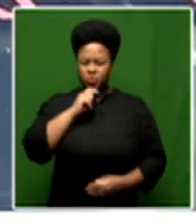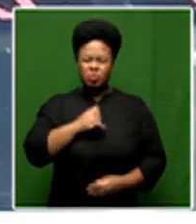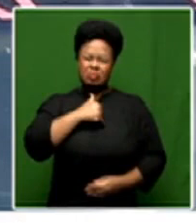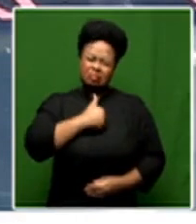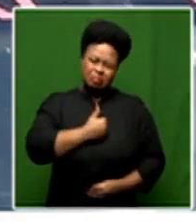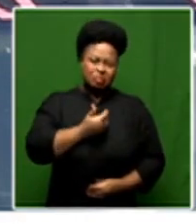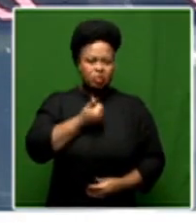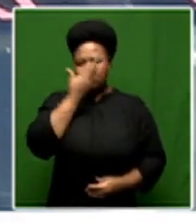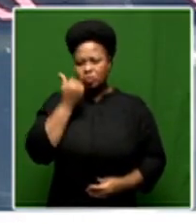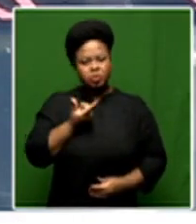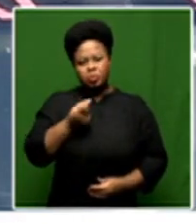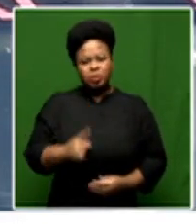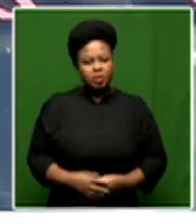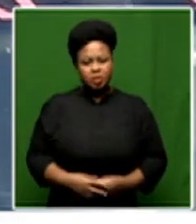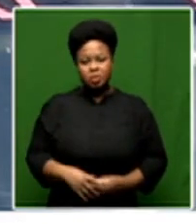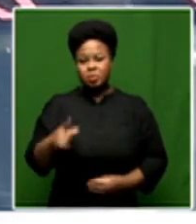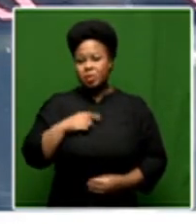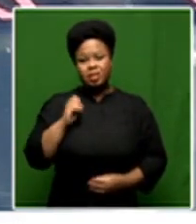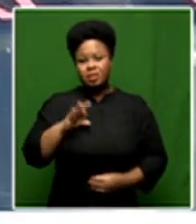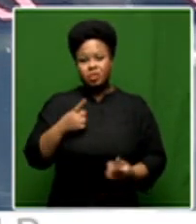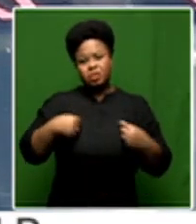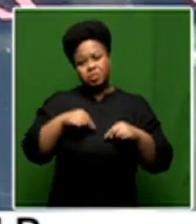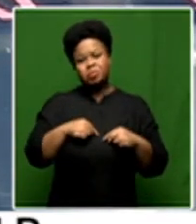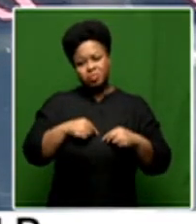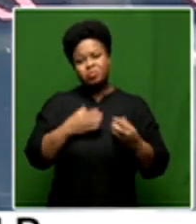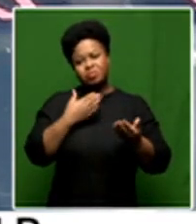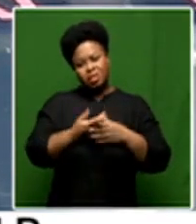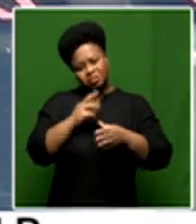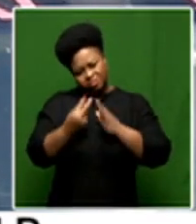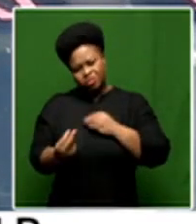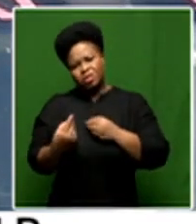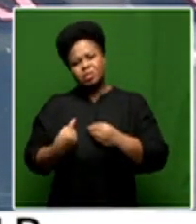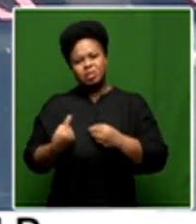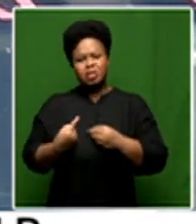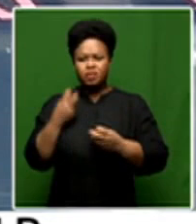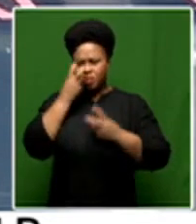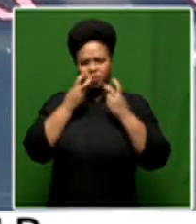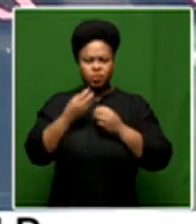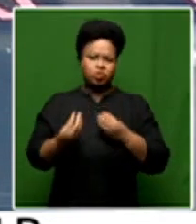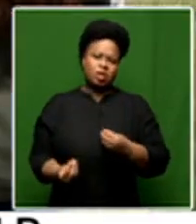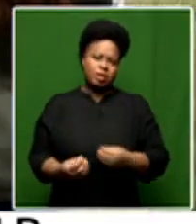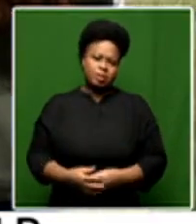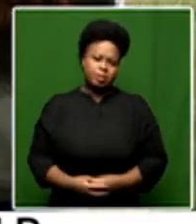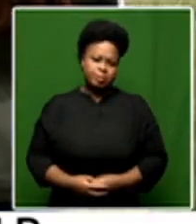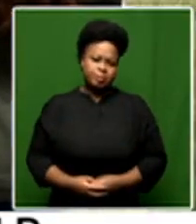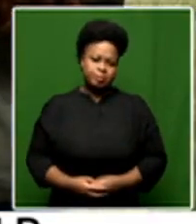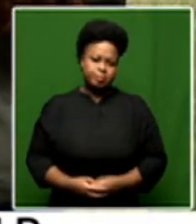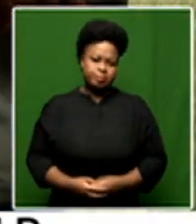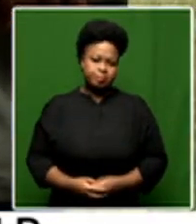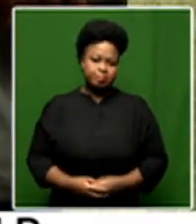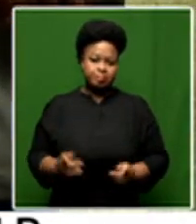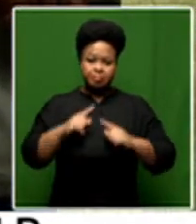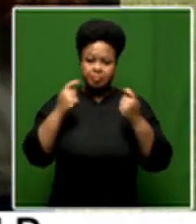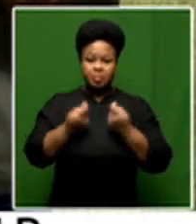We are devastated. If it was up to us, we would go into the water ourselves and look for our child. A